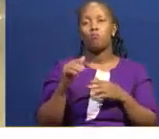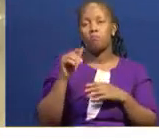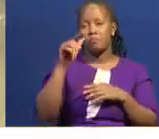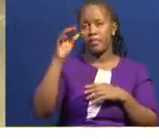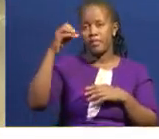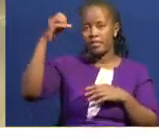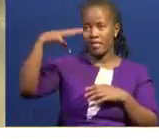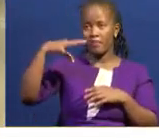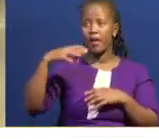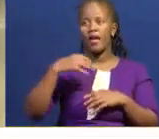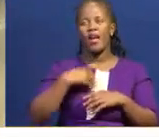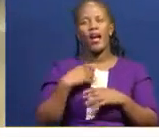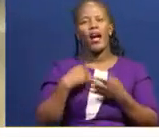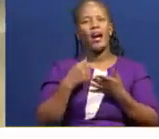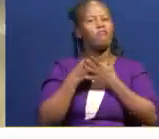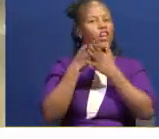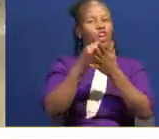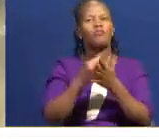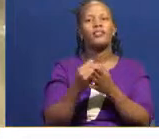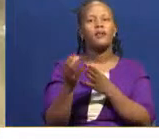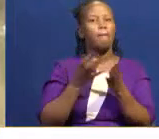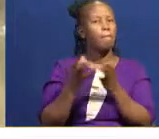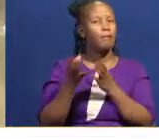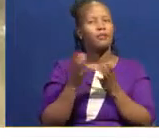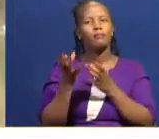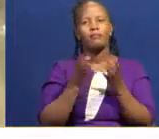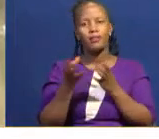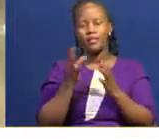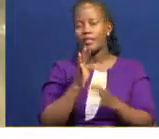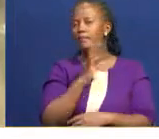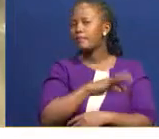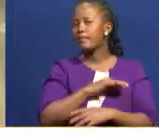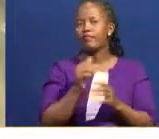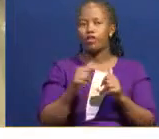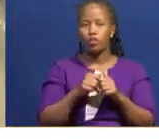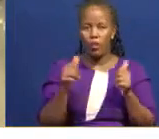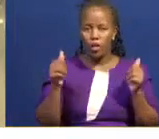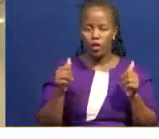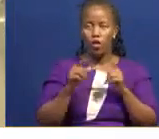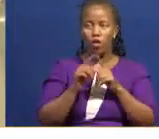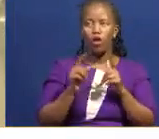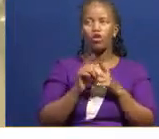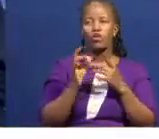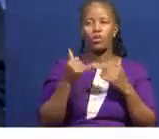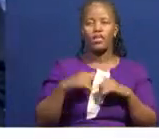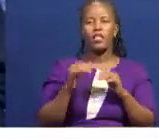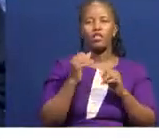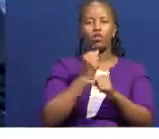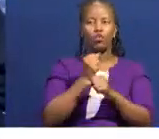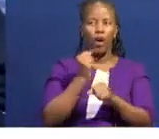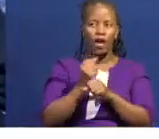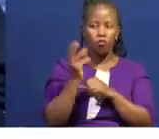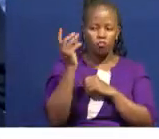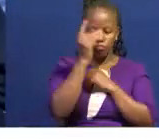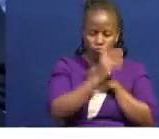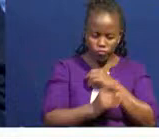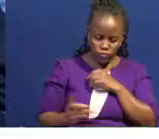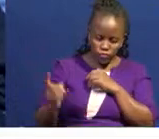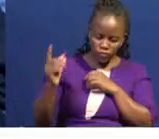they have really made the business to be good. They are trying to promote the 24-hour economy. Kinyozi,